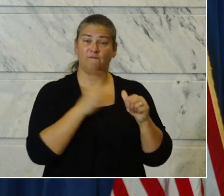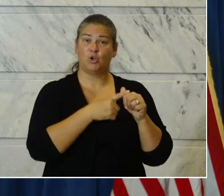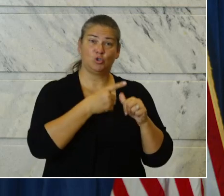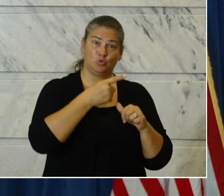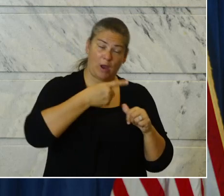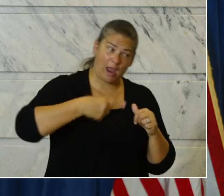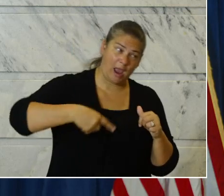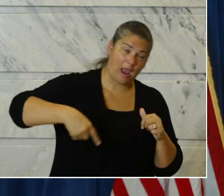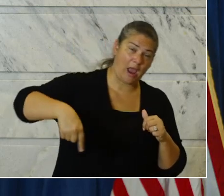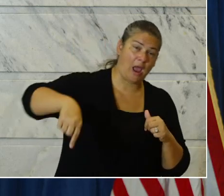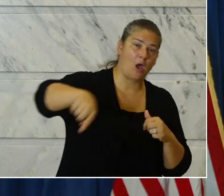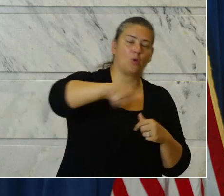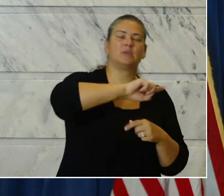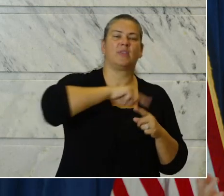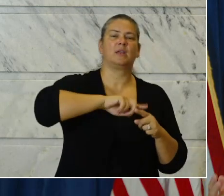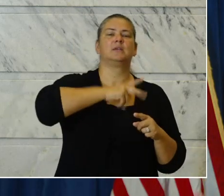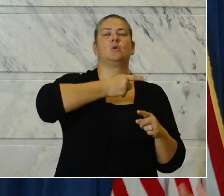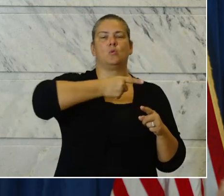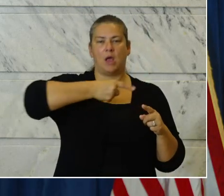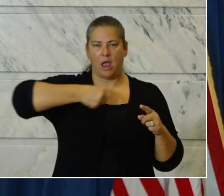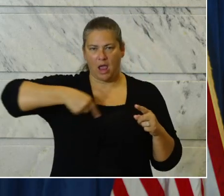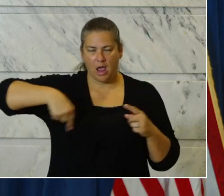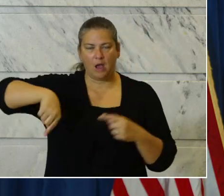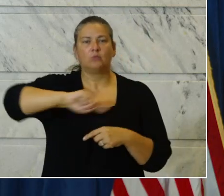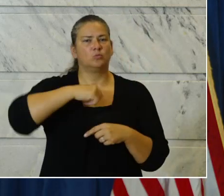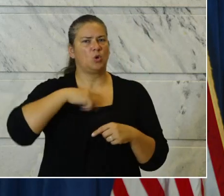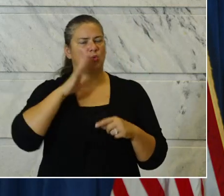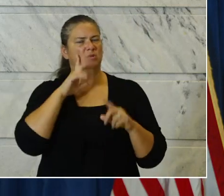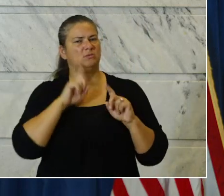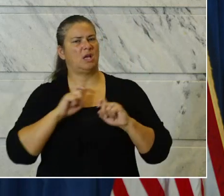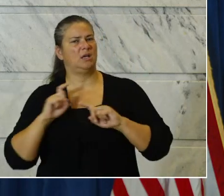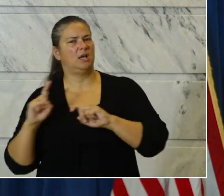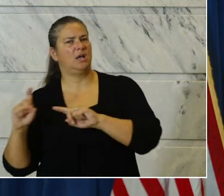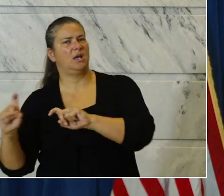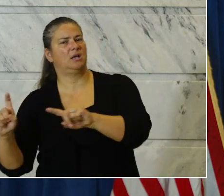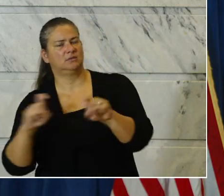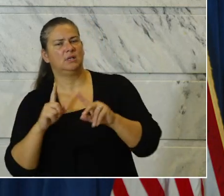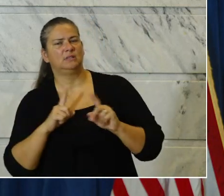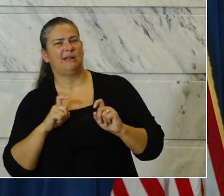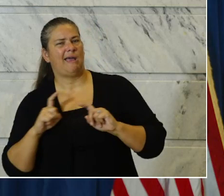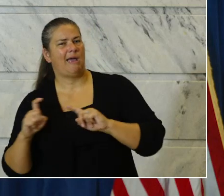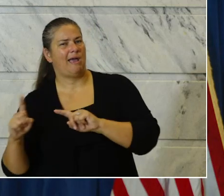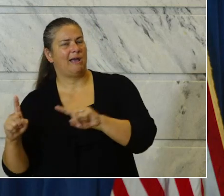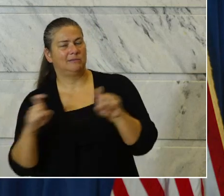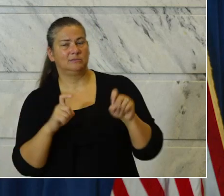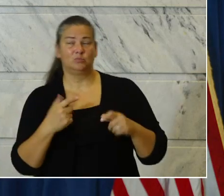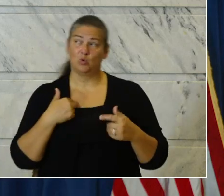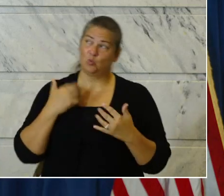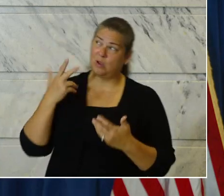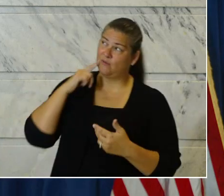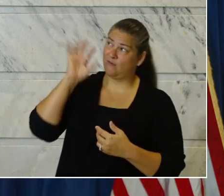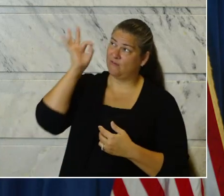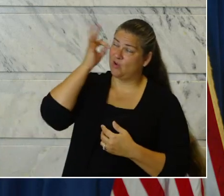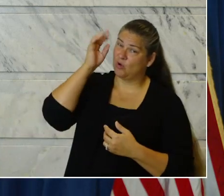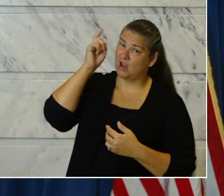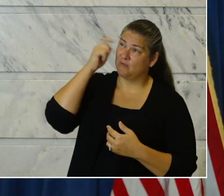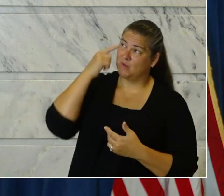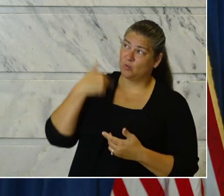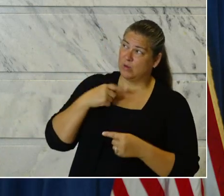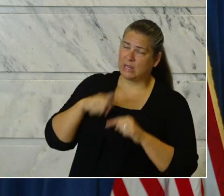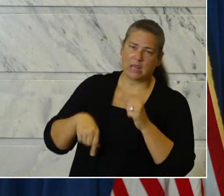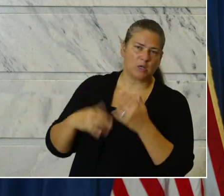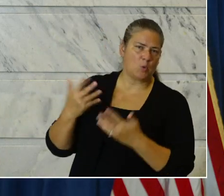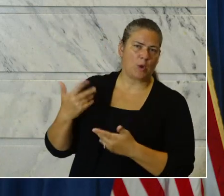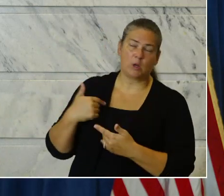it on a continuing basis while we await some response from the federal government. We knew we couldn't wait. And as the governor said, we believe we